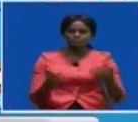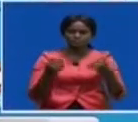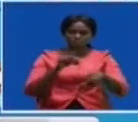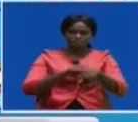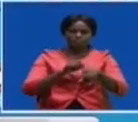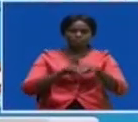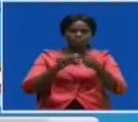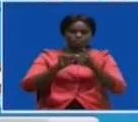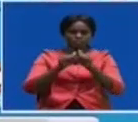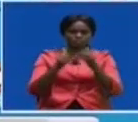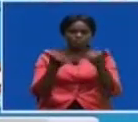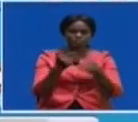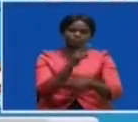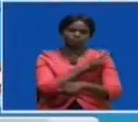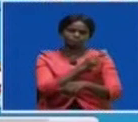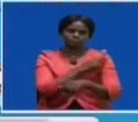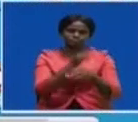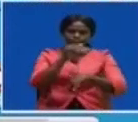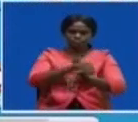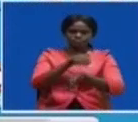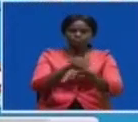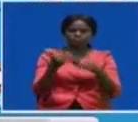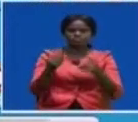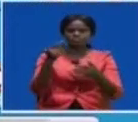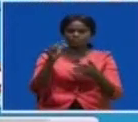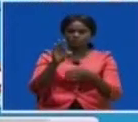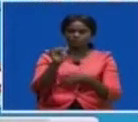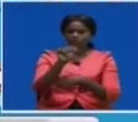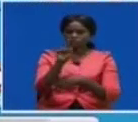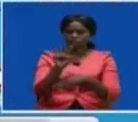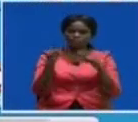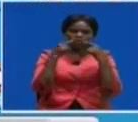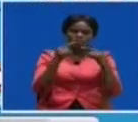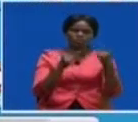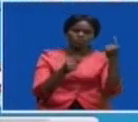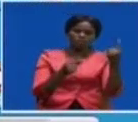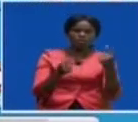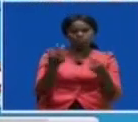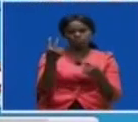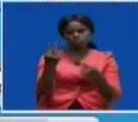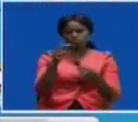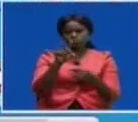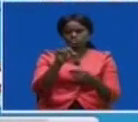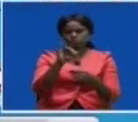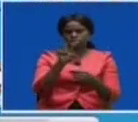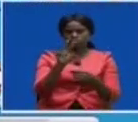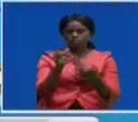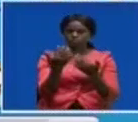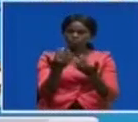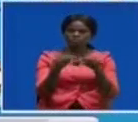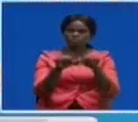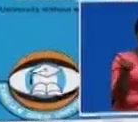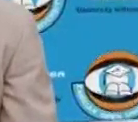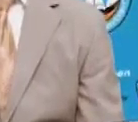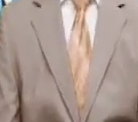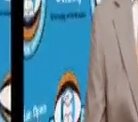It's now time for sports. My name is Robert Mwanza. In this segment tonight, FAS announces that Division 1 and 2 will also be segmented into 2 streams. More